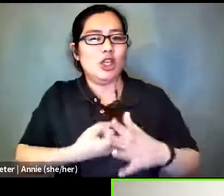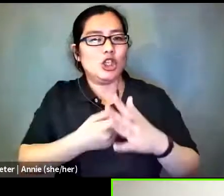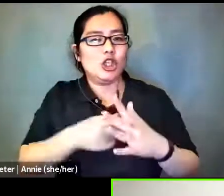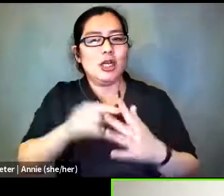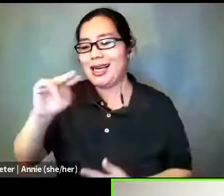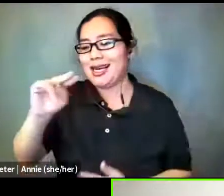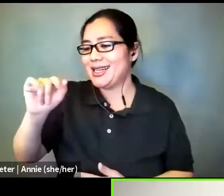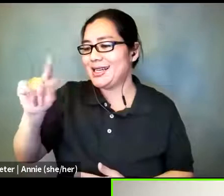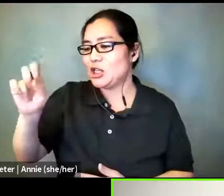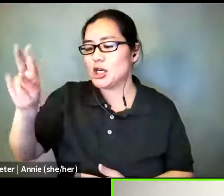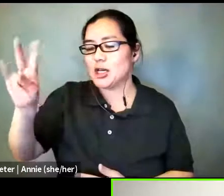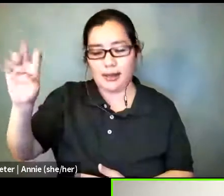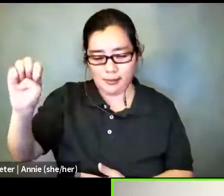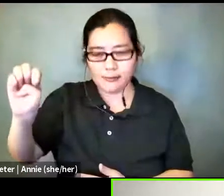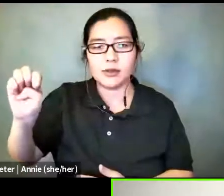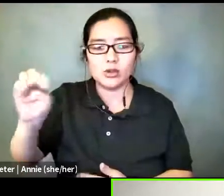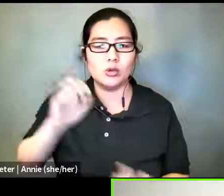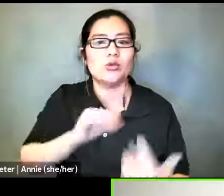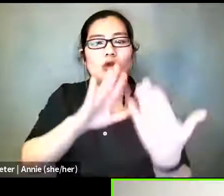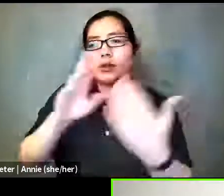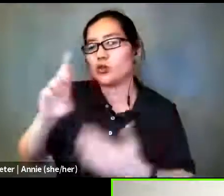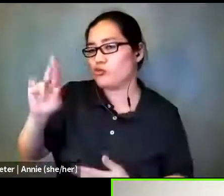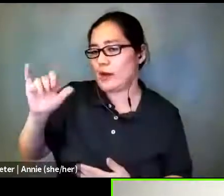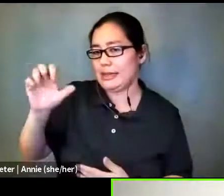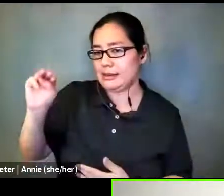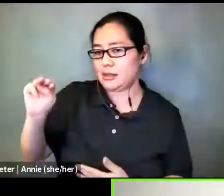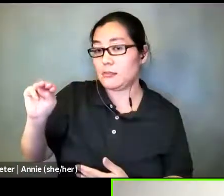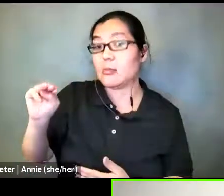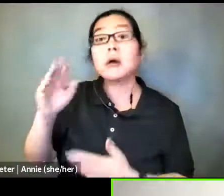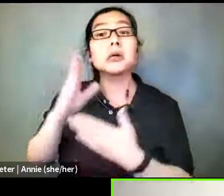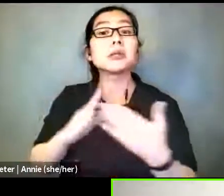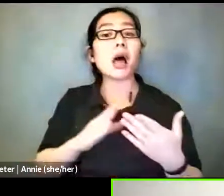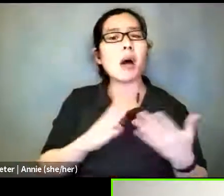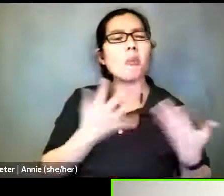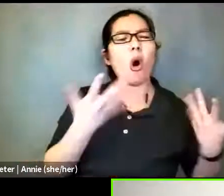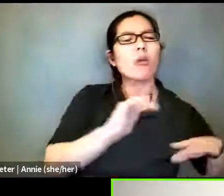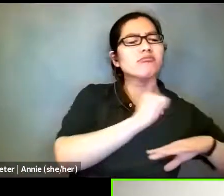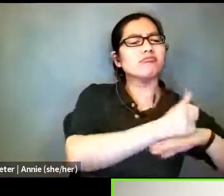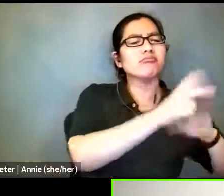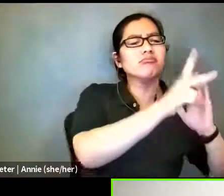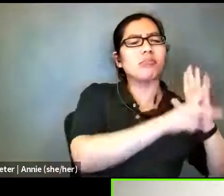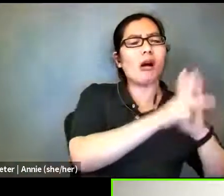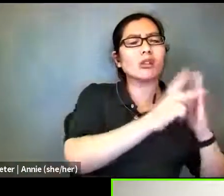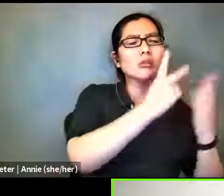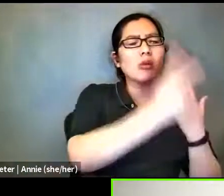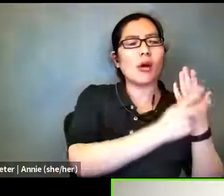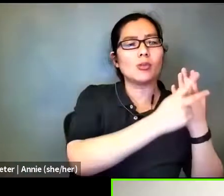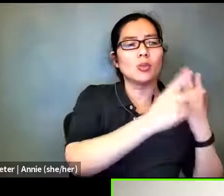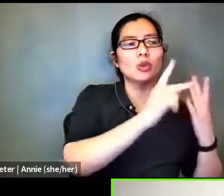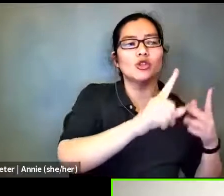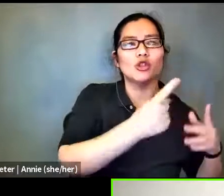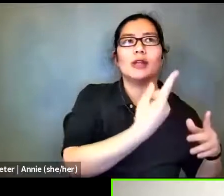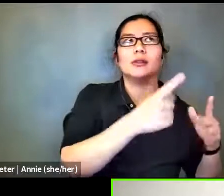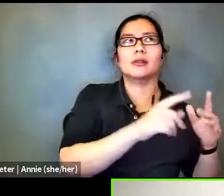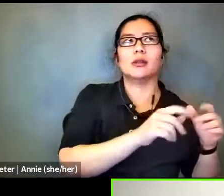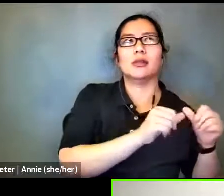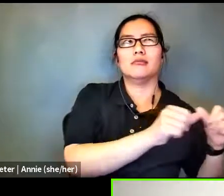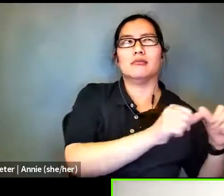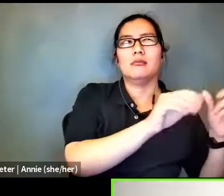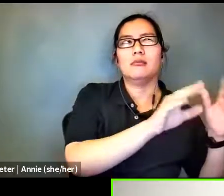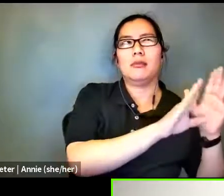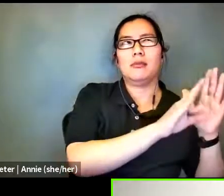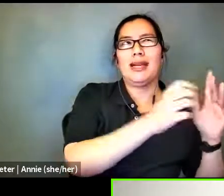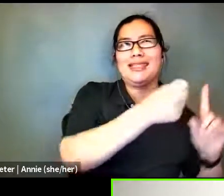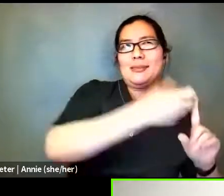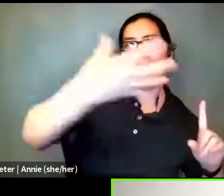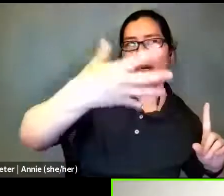some of them were expansion of new policies or programs. No, let me rephrase that slightly to be